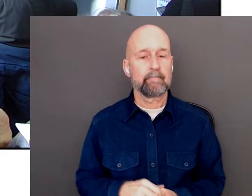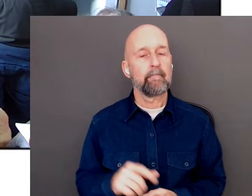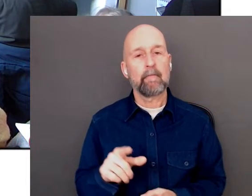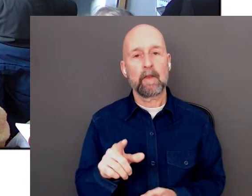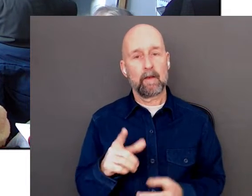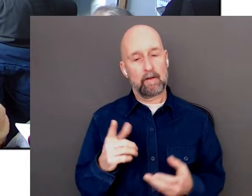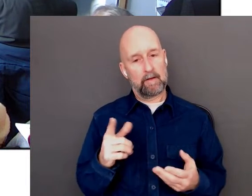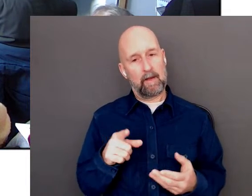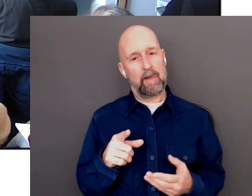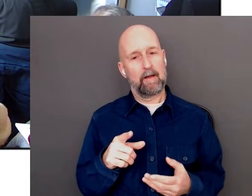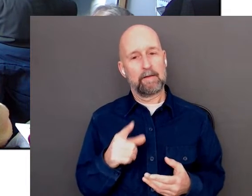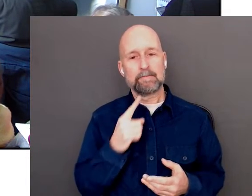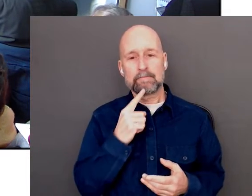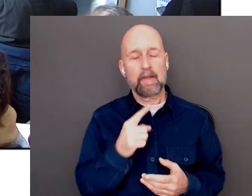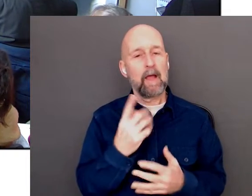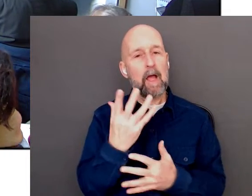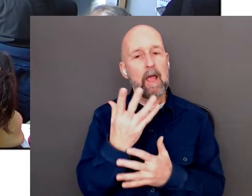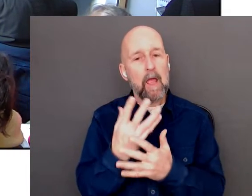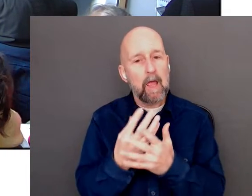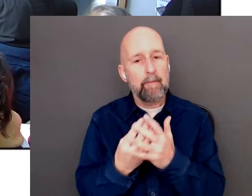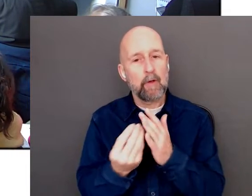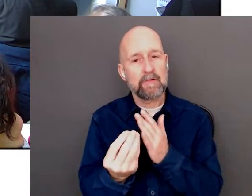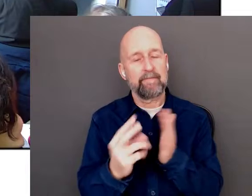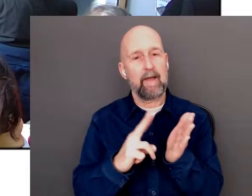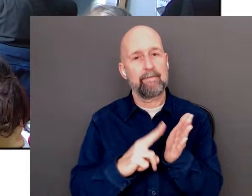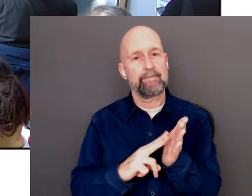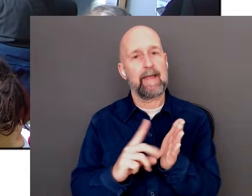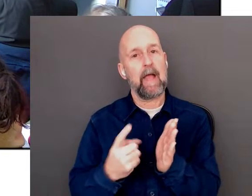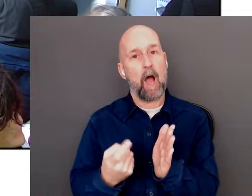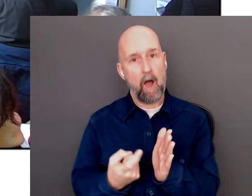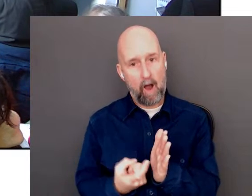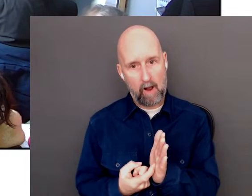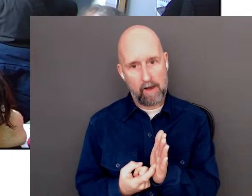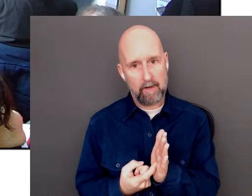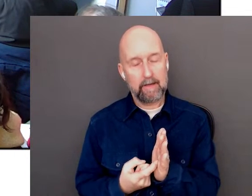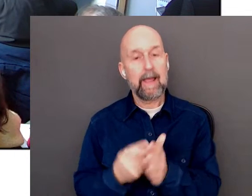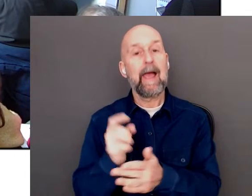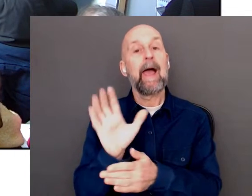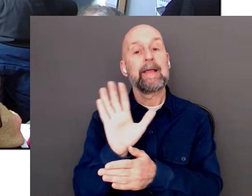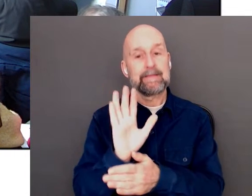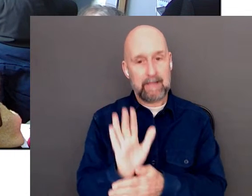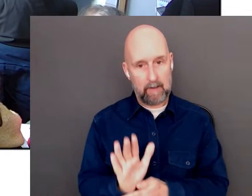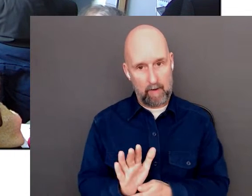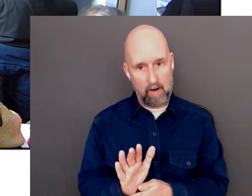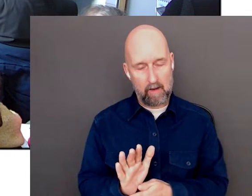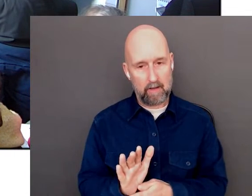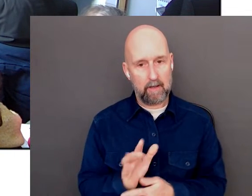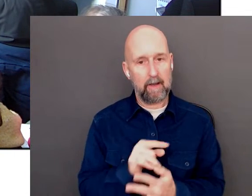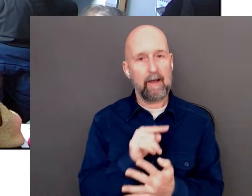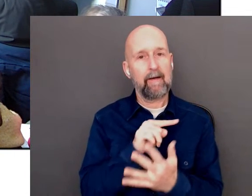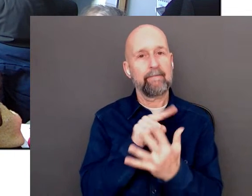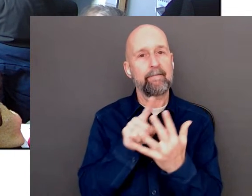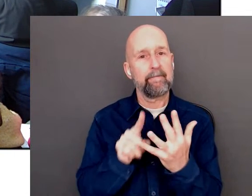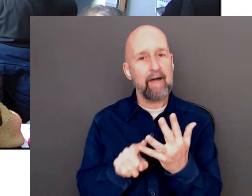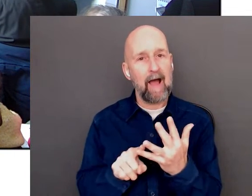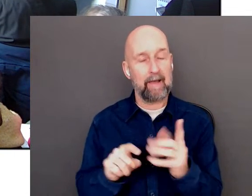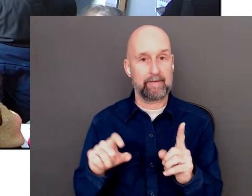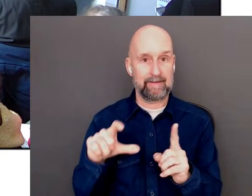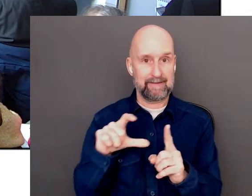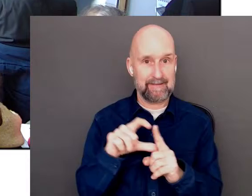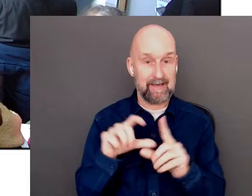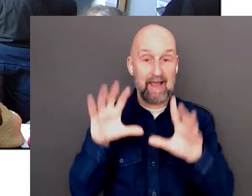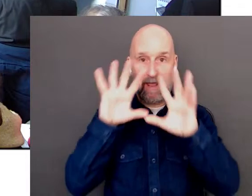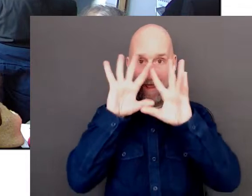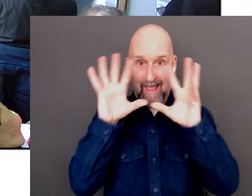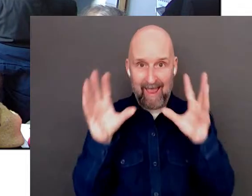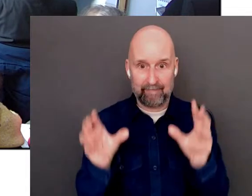say, an immersive VR cinema, let's say with 5D, everything you can imagine, and the moving